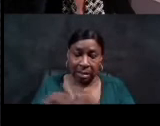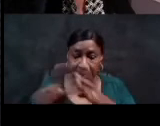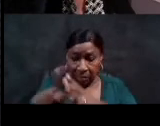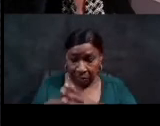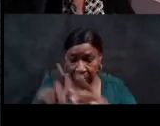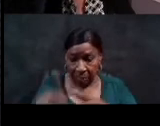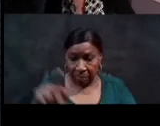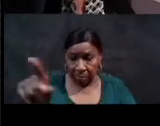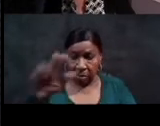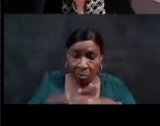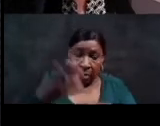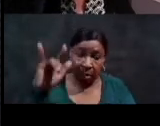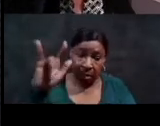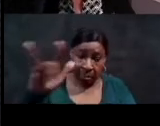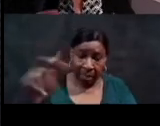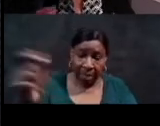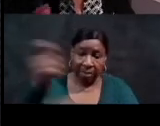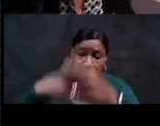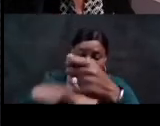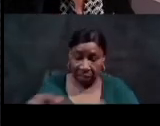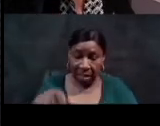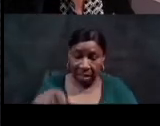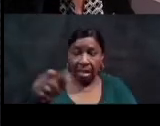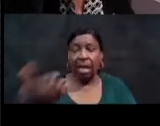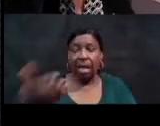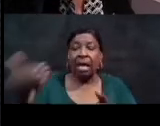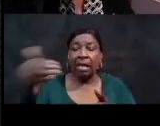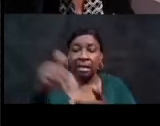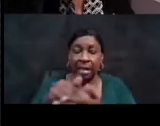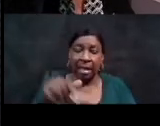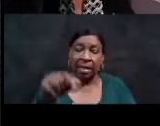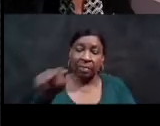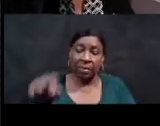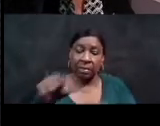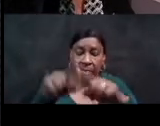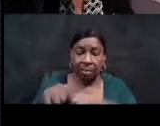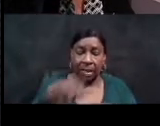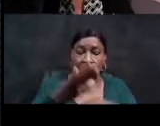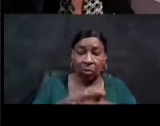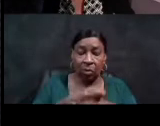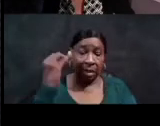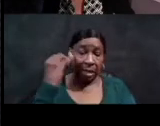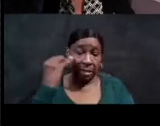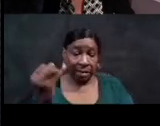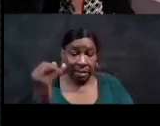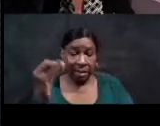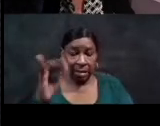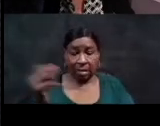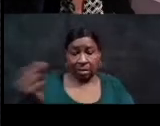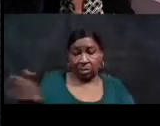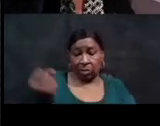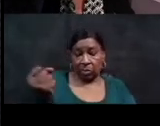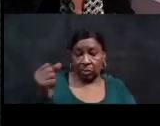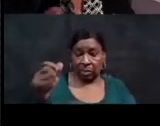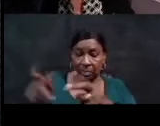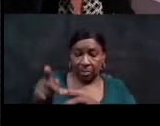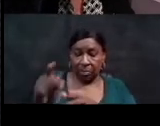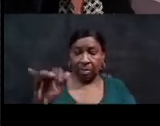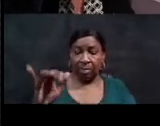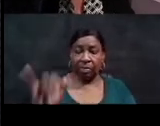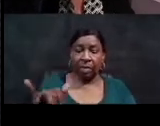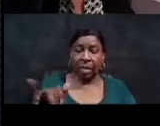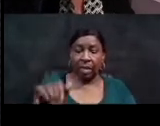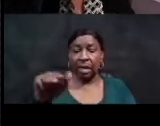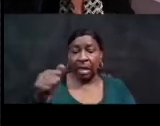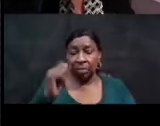in exchange. So these are again, premised on the notion of deterrence, that although people have